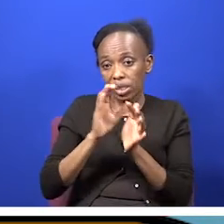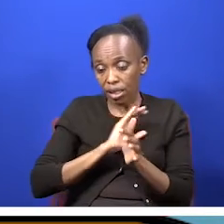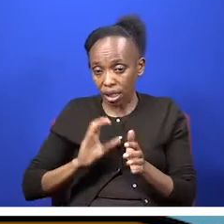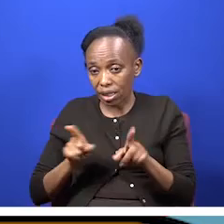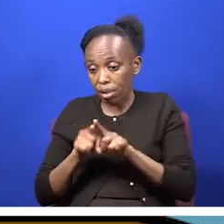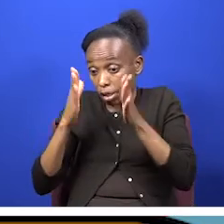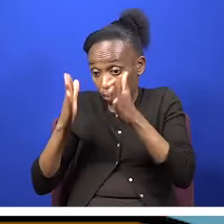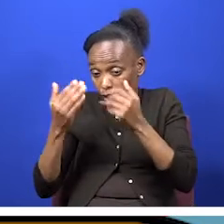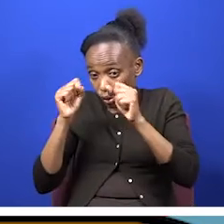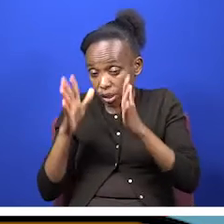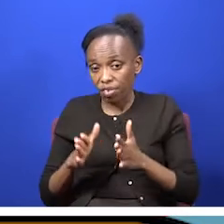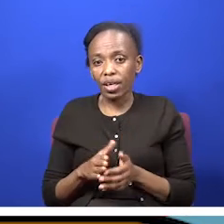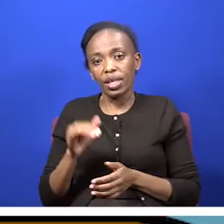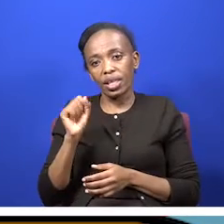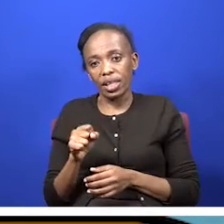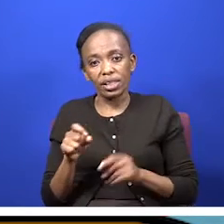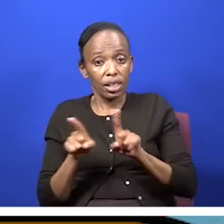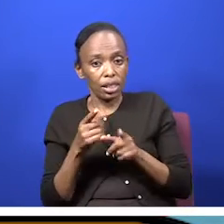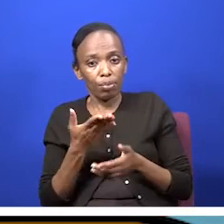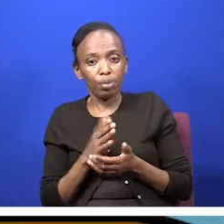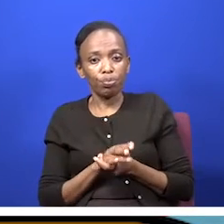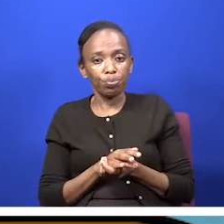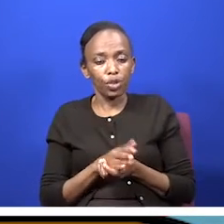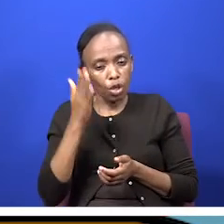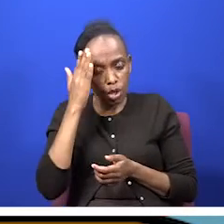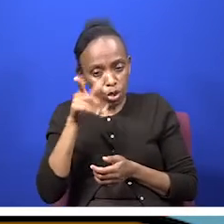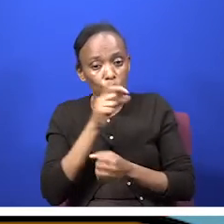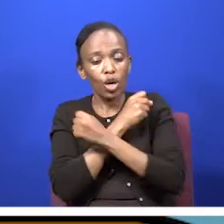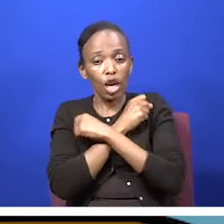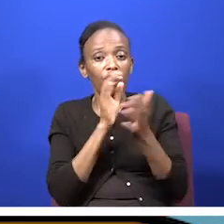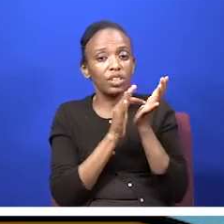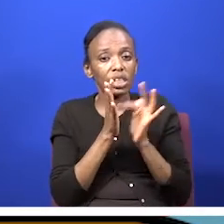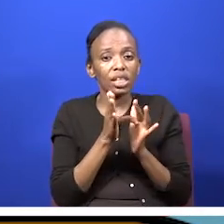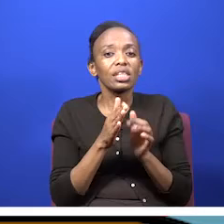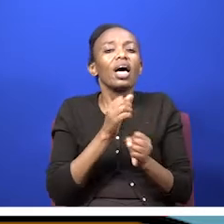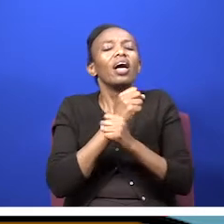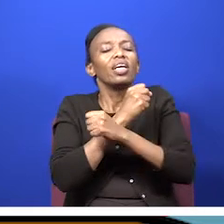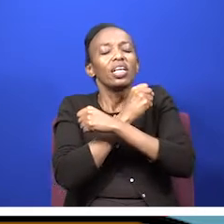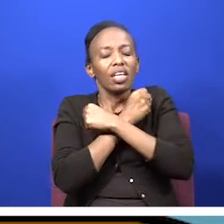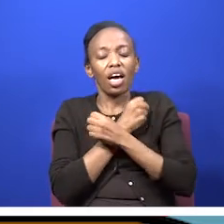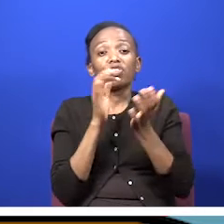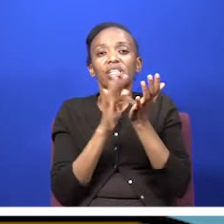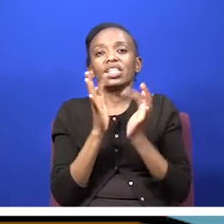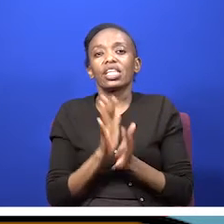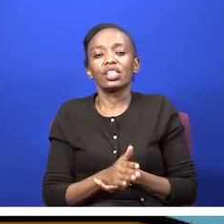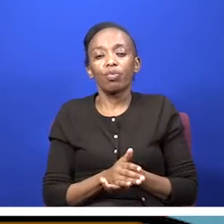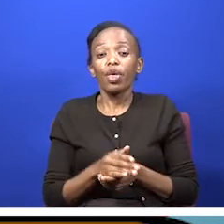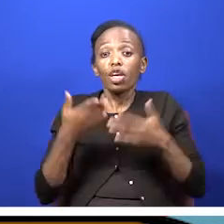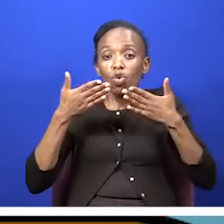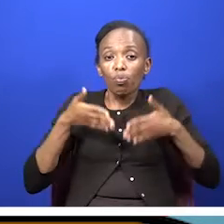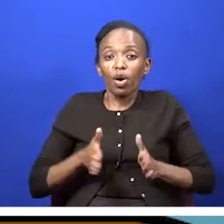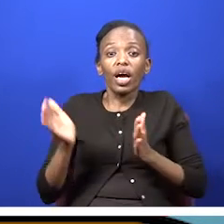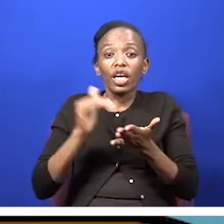you know Jesus Christ as your personal Savior? Yes. Shadi, do you love Jesus? I love